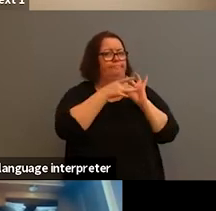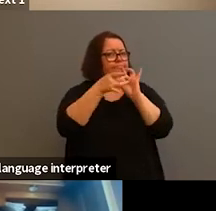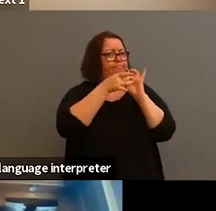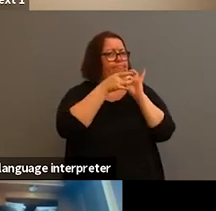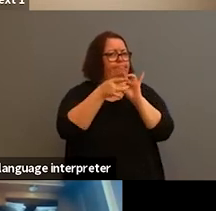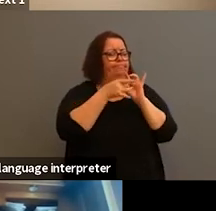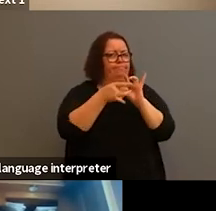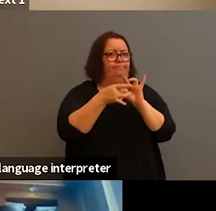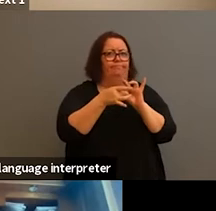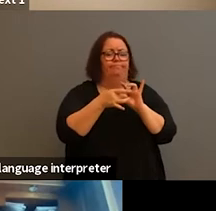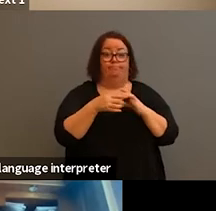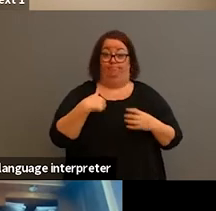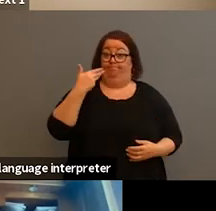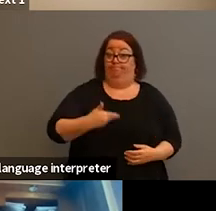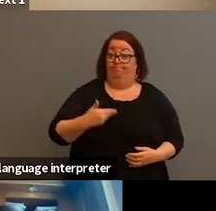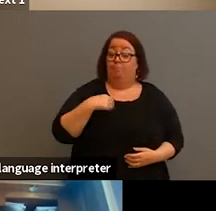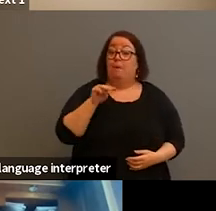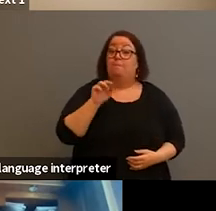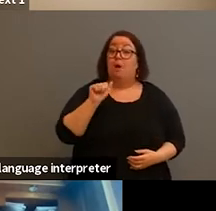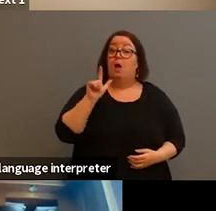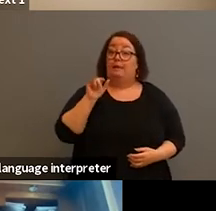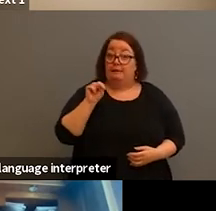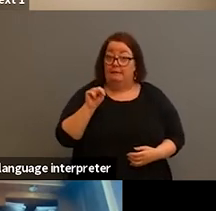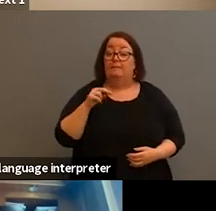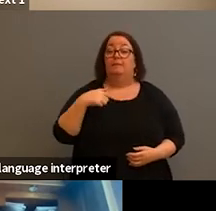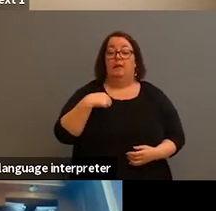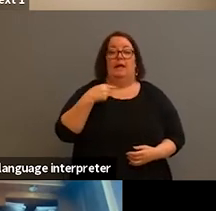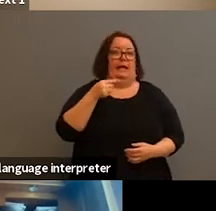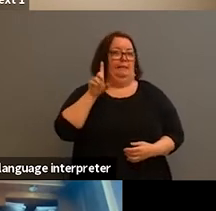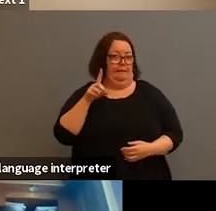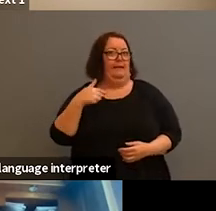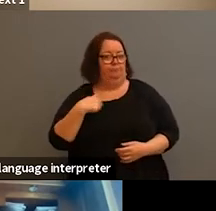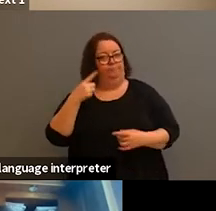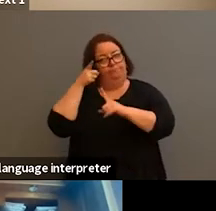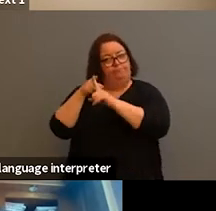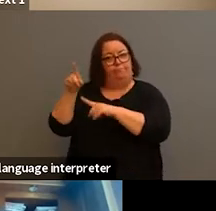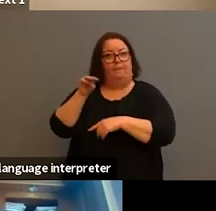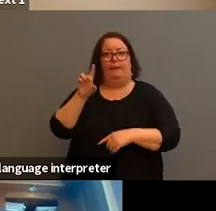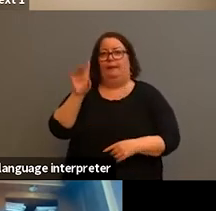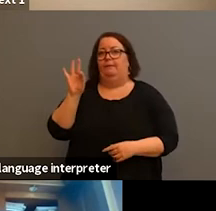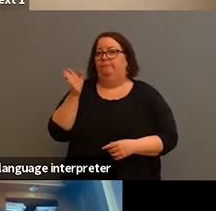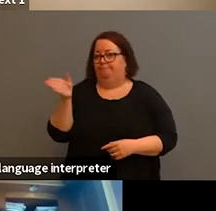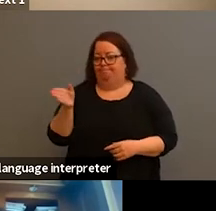have such a knowledgeable and interesting panel here today.